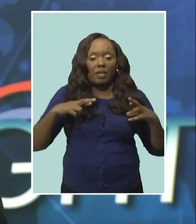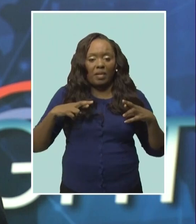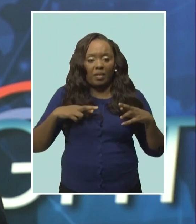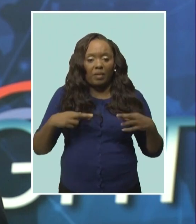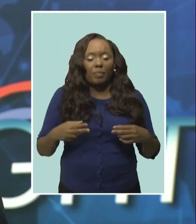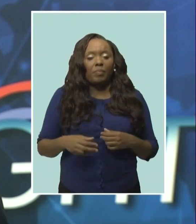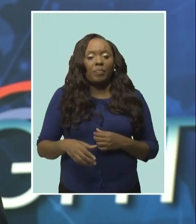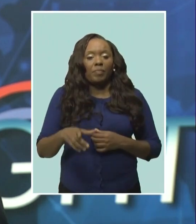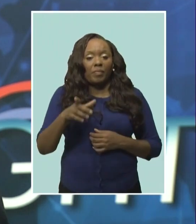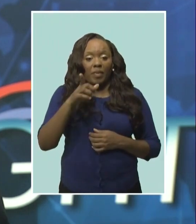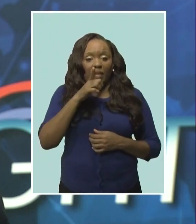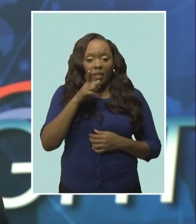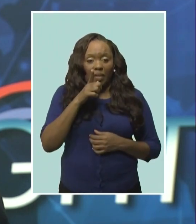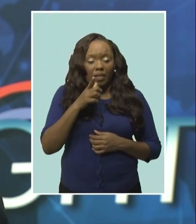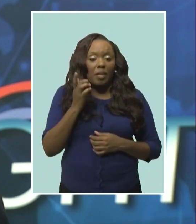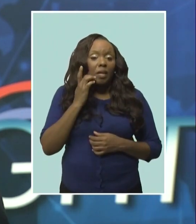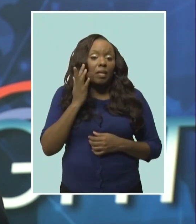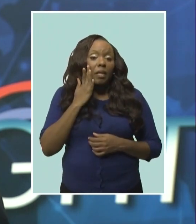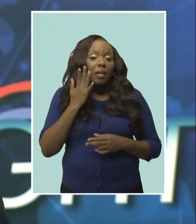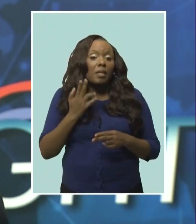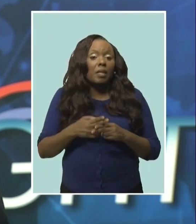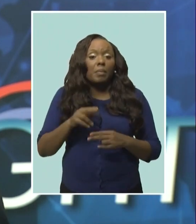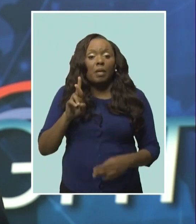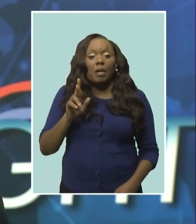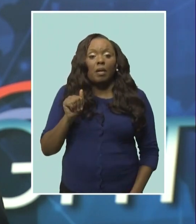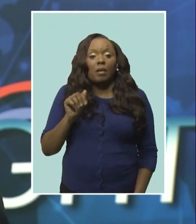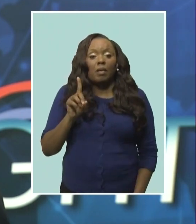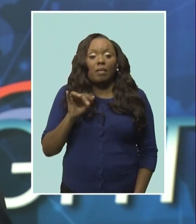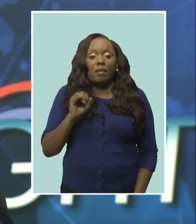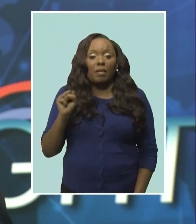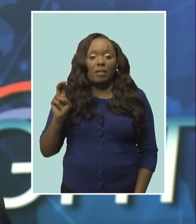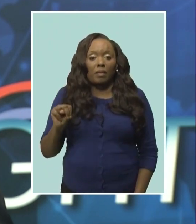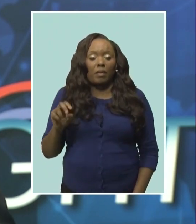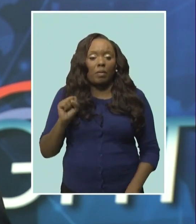luncheon held at the Radisson Aquatica honored a woman who gave